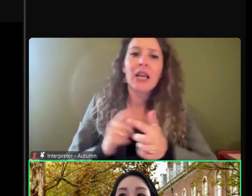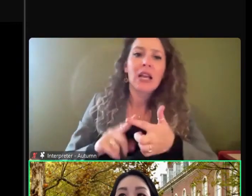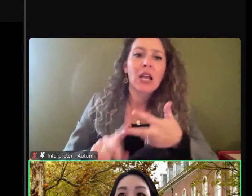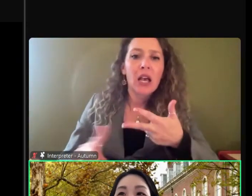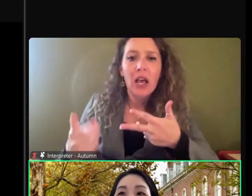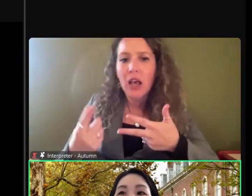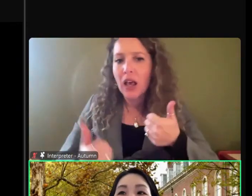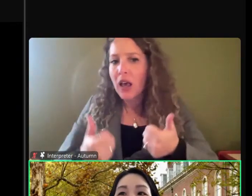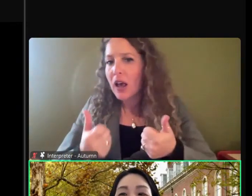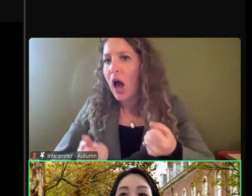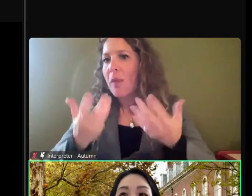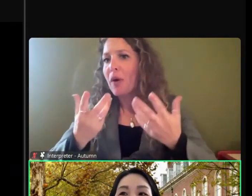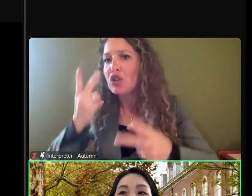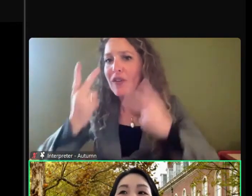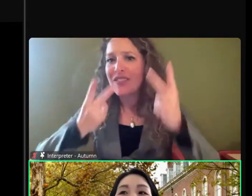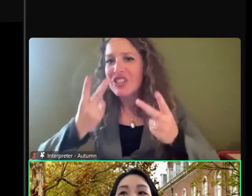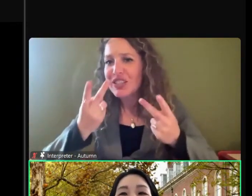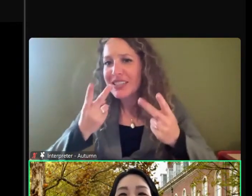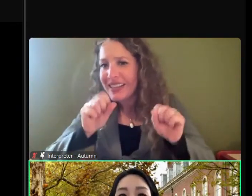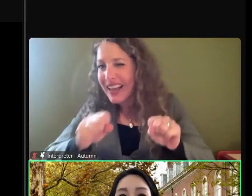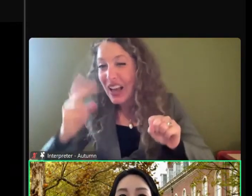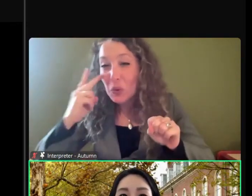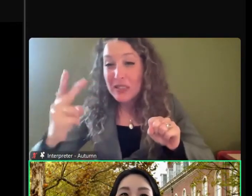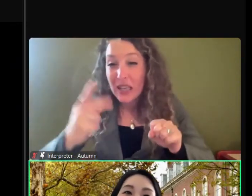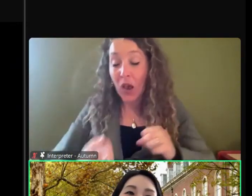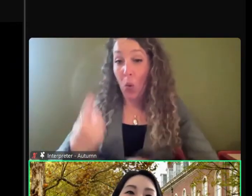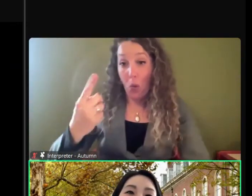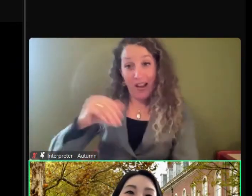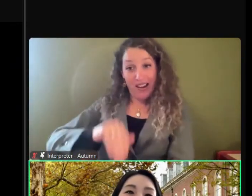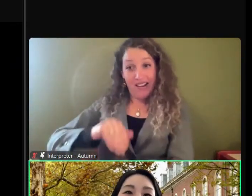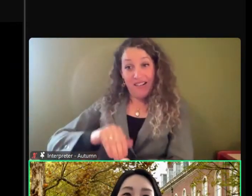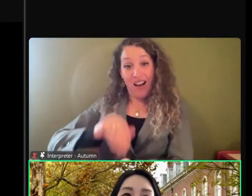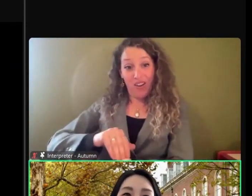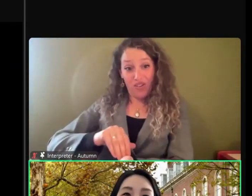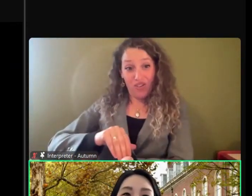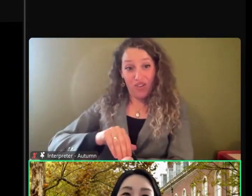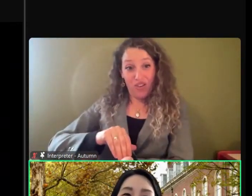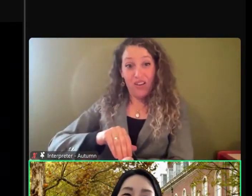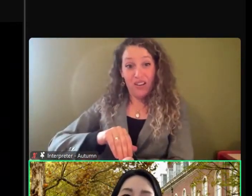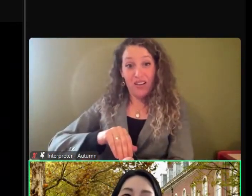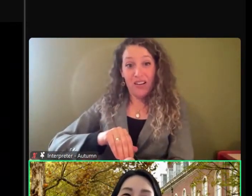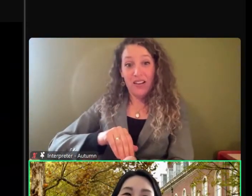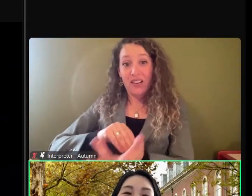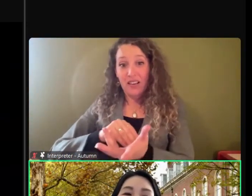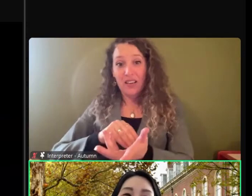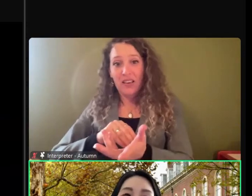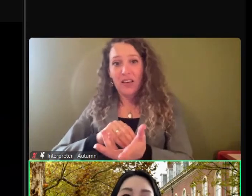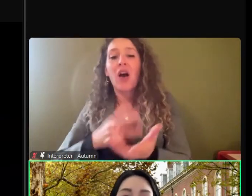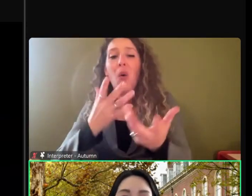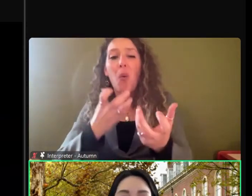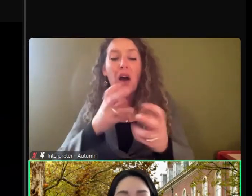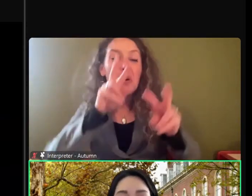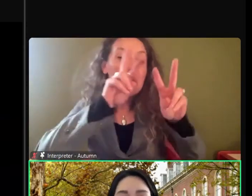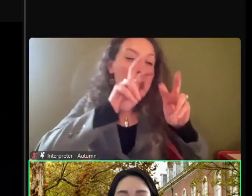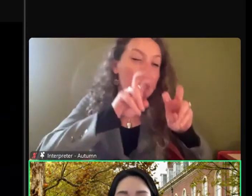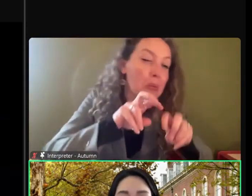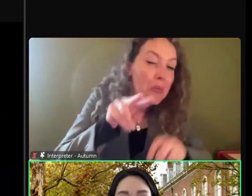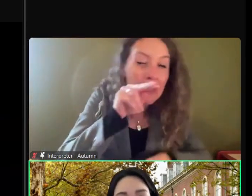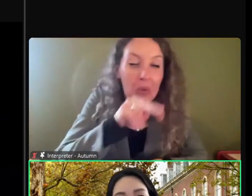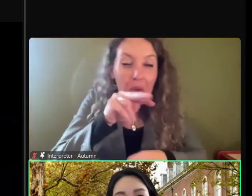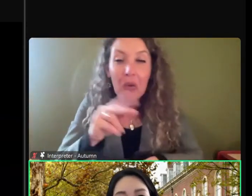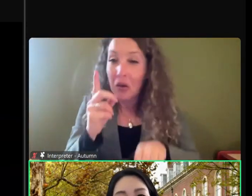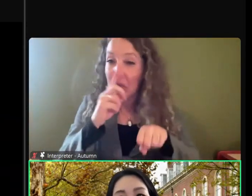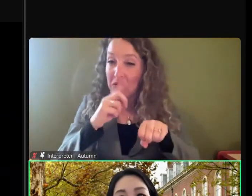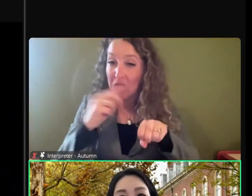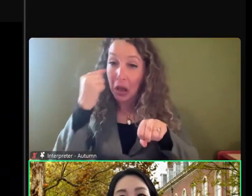left. In fact, one provider even attempted to examine his prosthetic eye. In